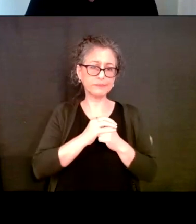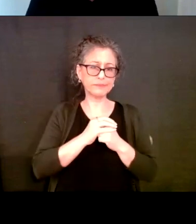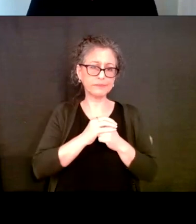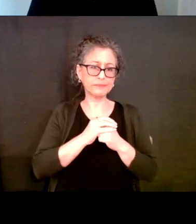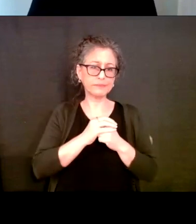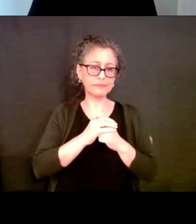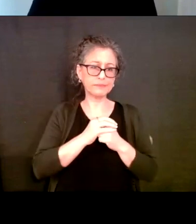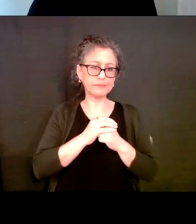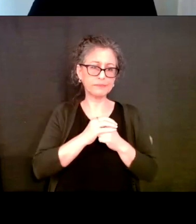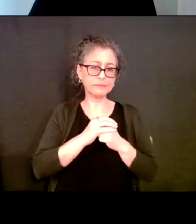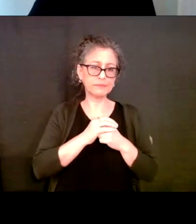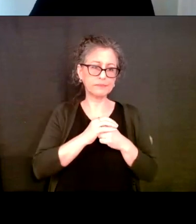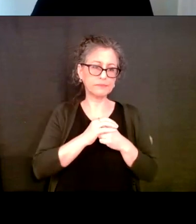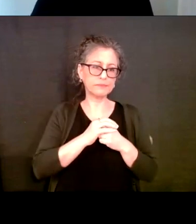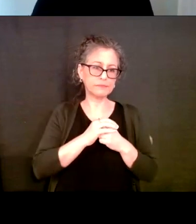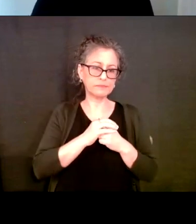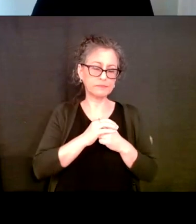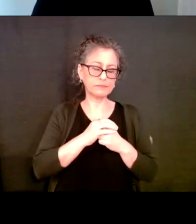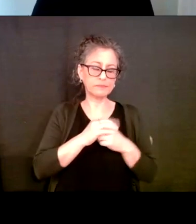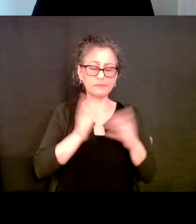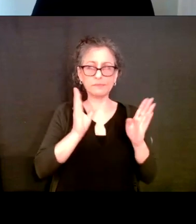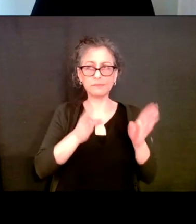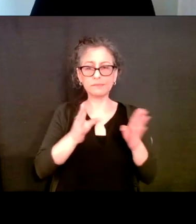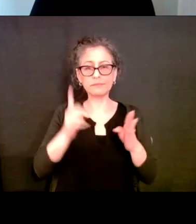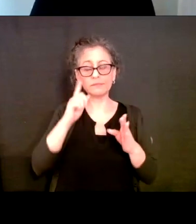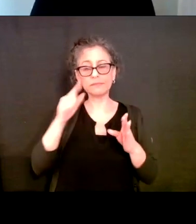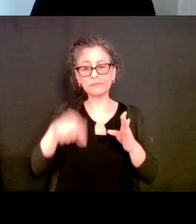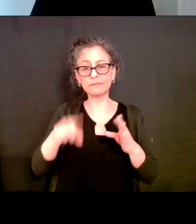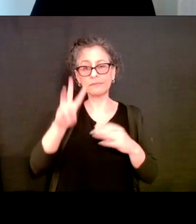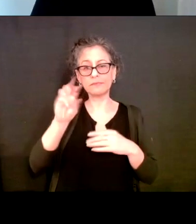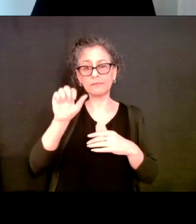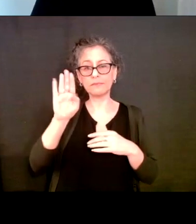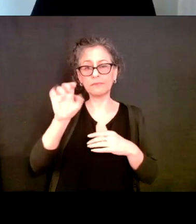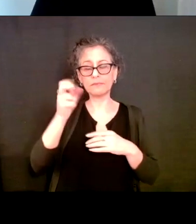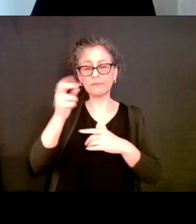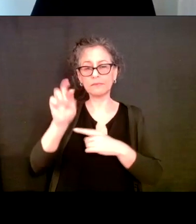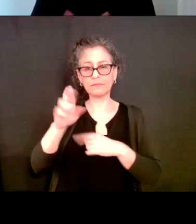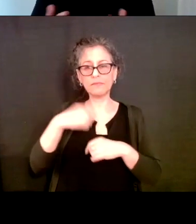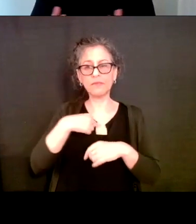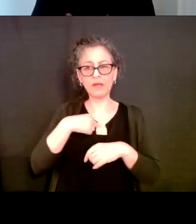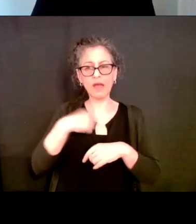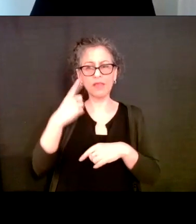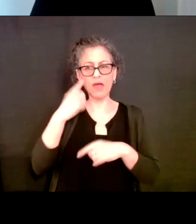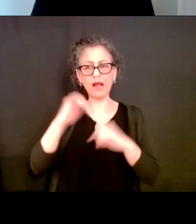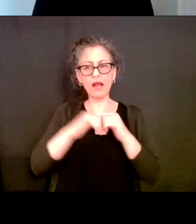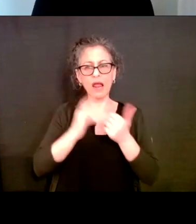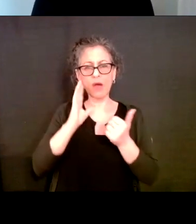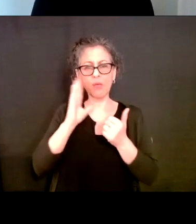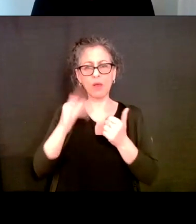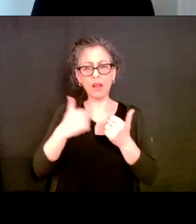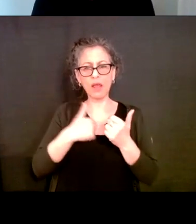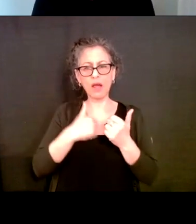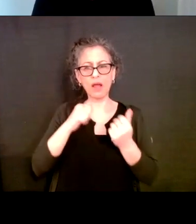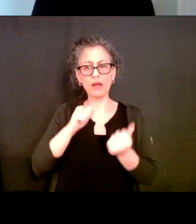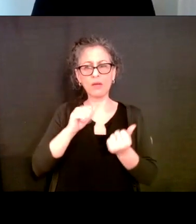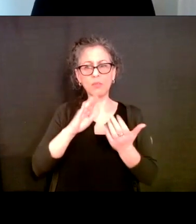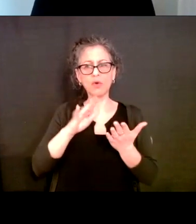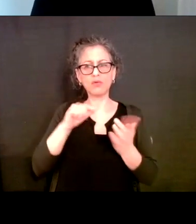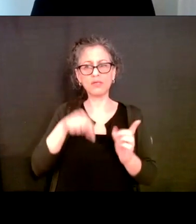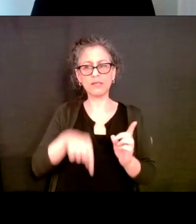As I was preparing for this presentation, this webinar, I really began to think, how am I going to approach